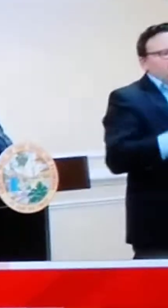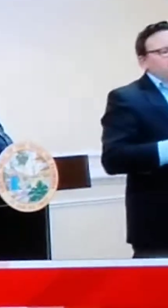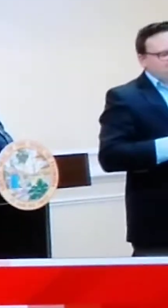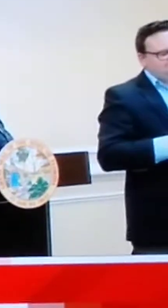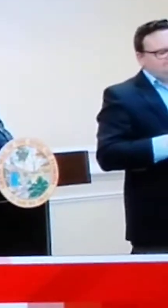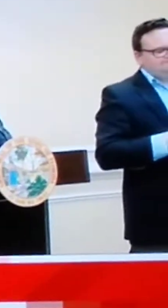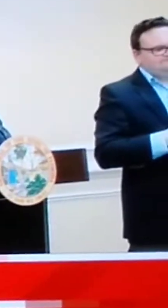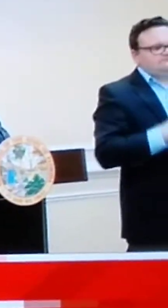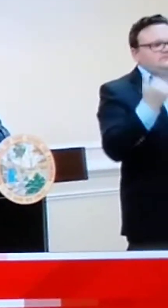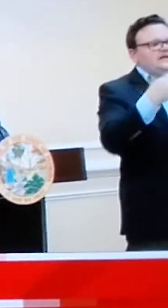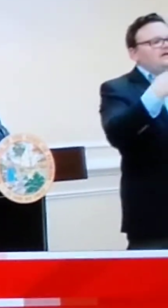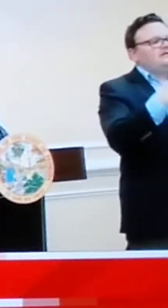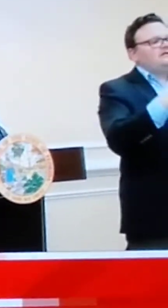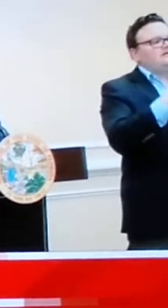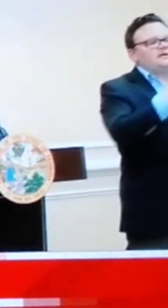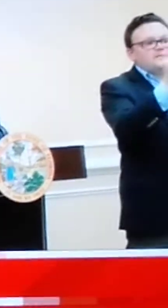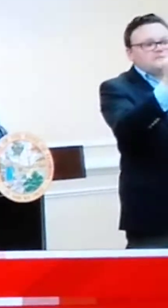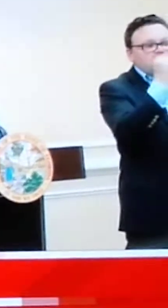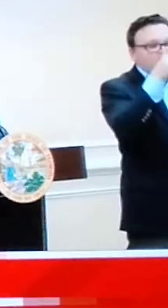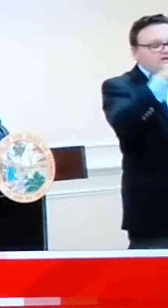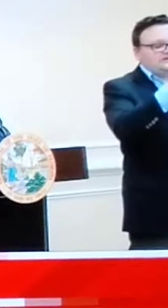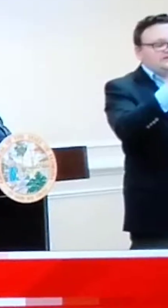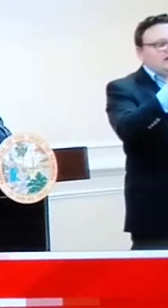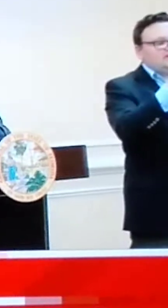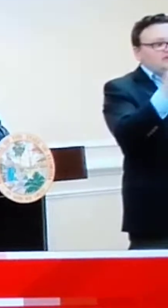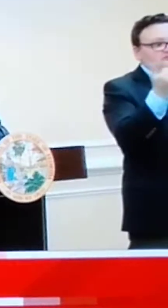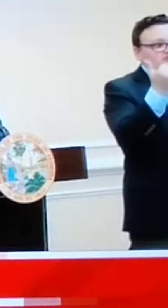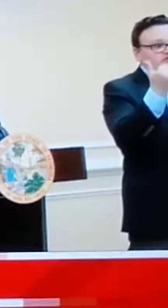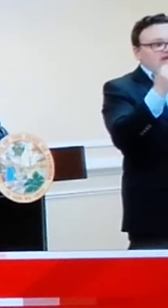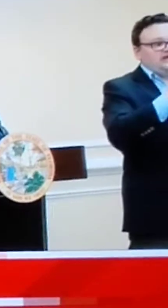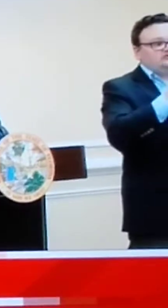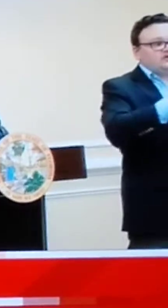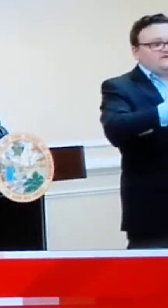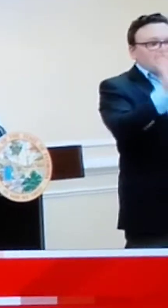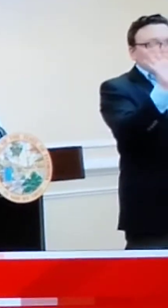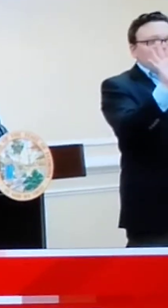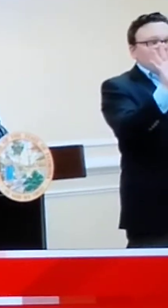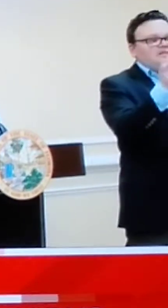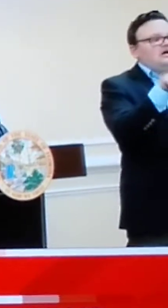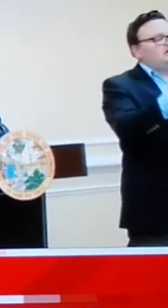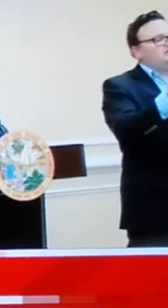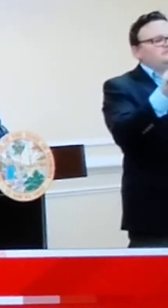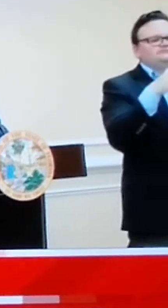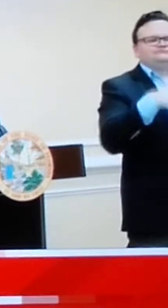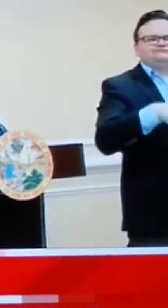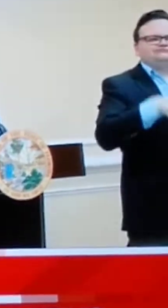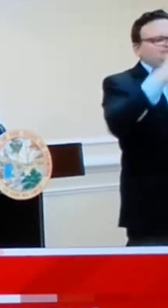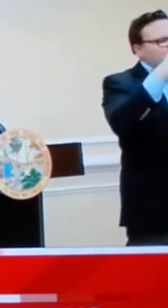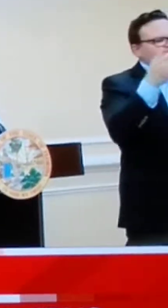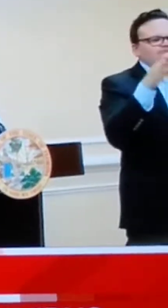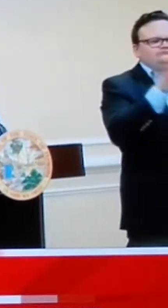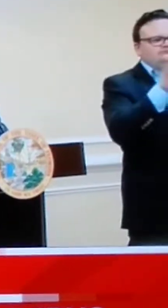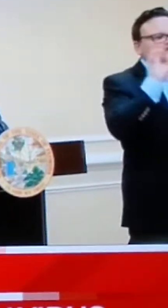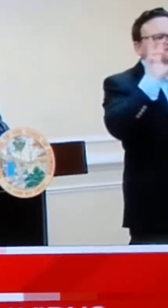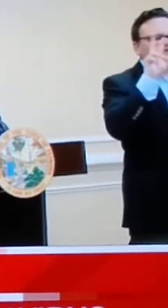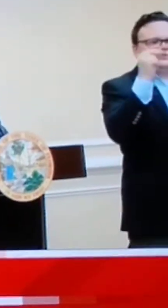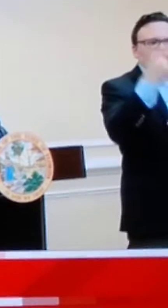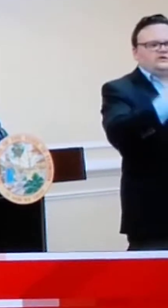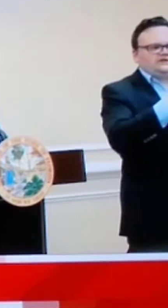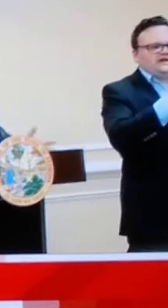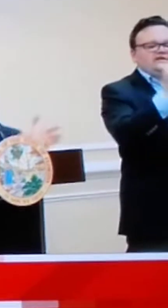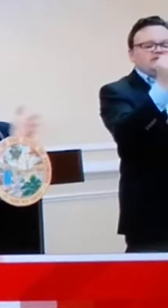and nightclubs, effective 5 p.m. today, you know, they're going to be suspended for 30 days in the state of Florida. I think